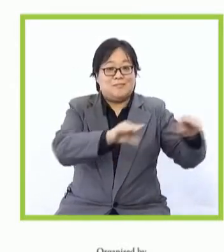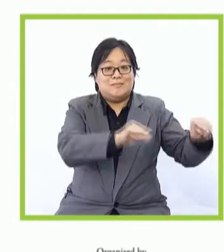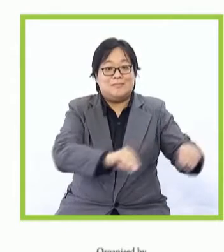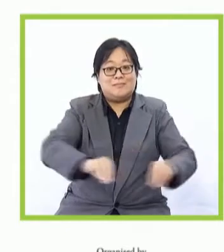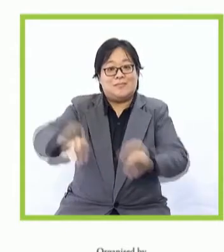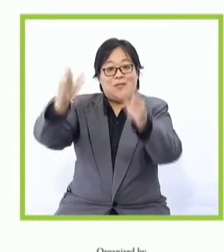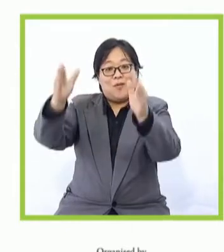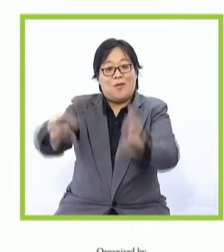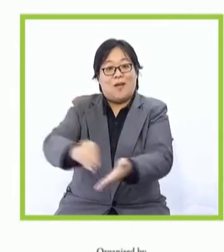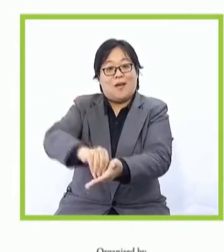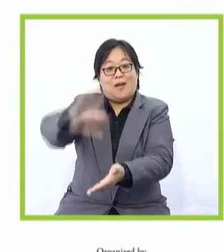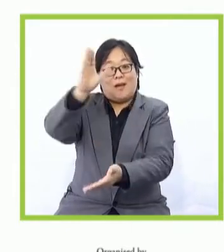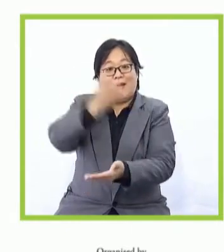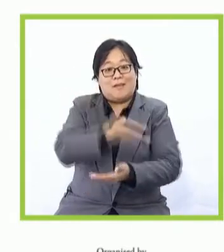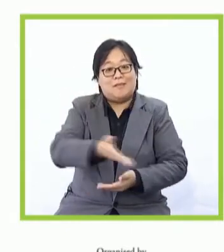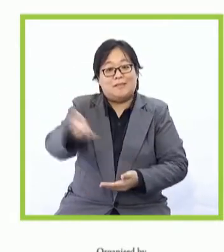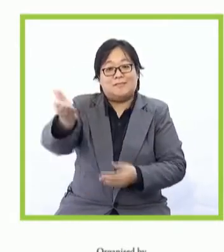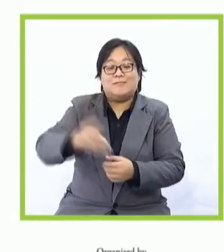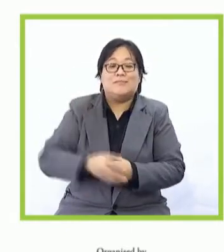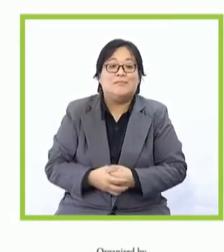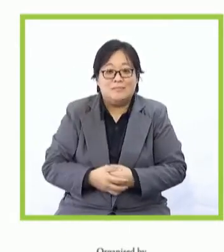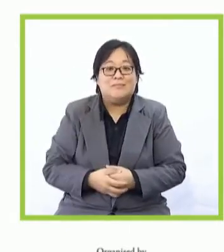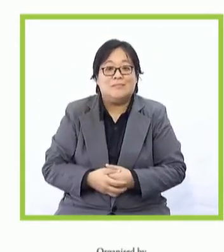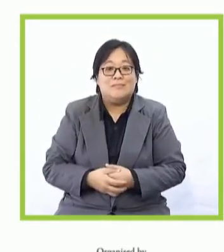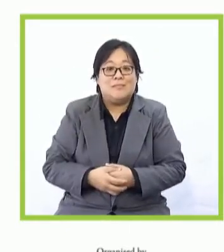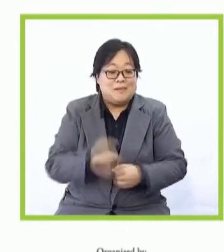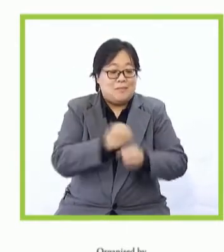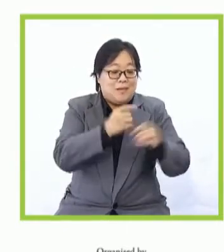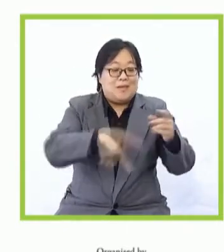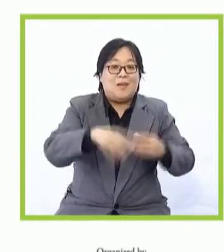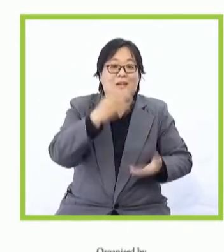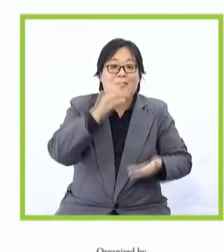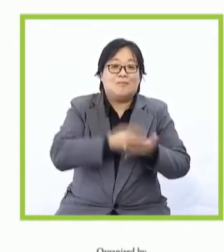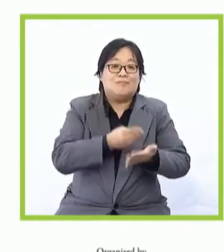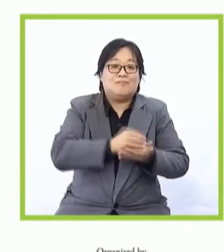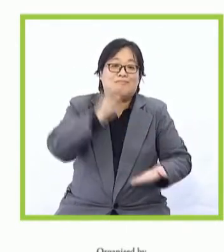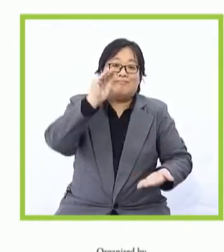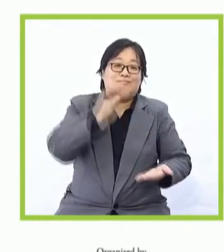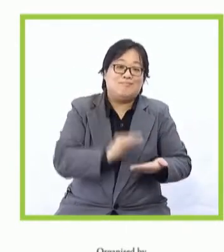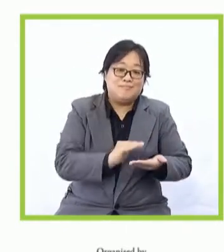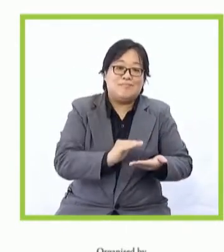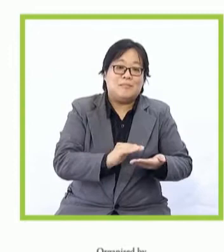of desperate need, from workers to billionaires of about $4 trillion.